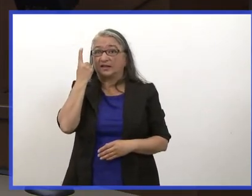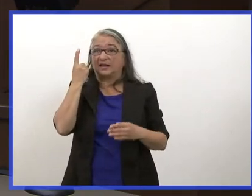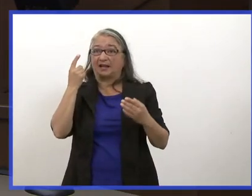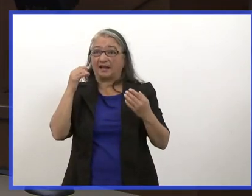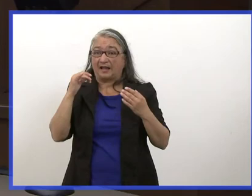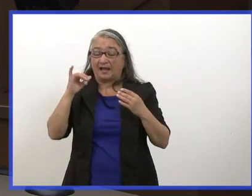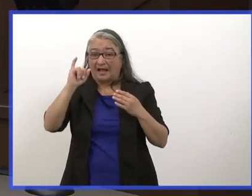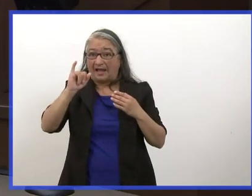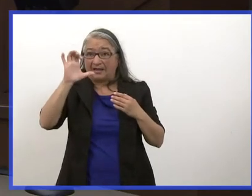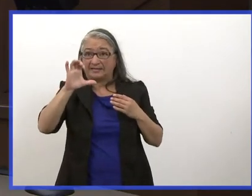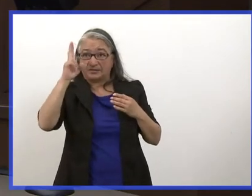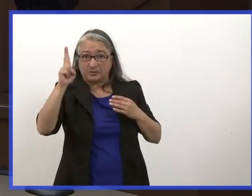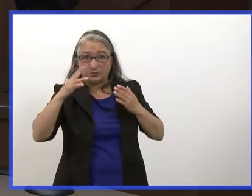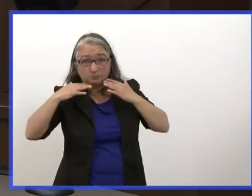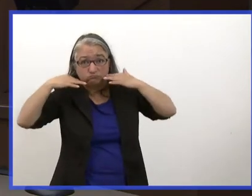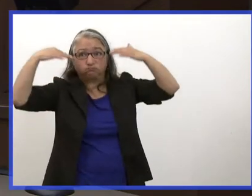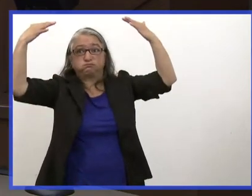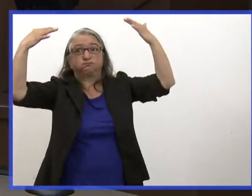before